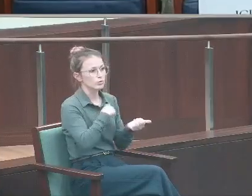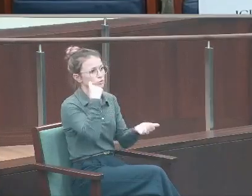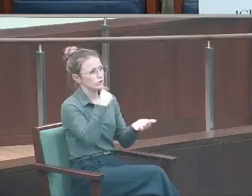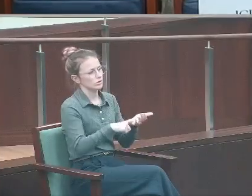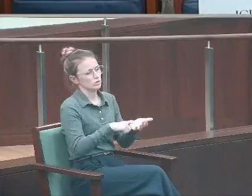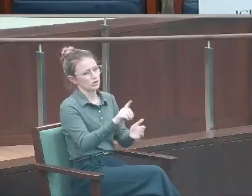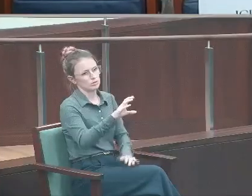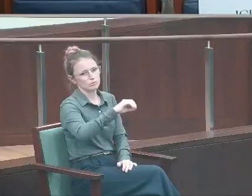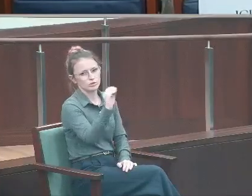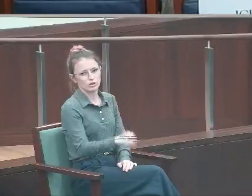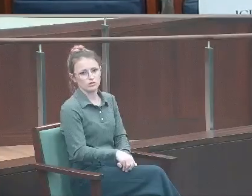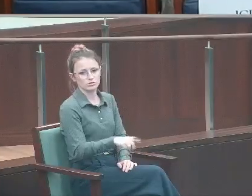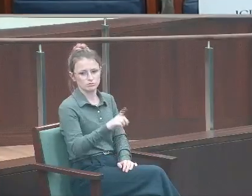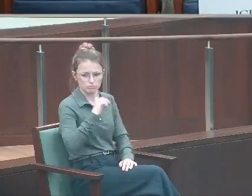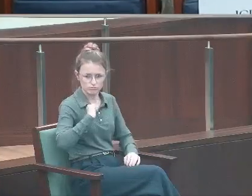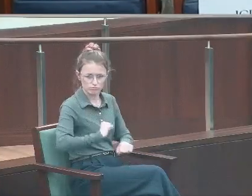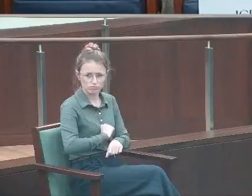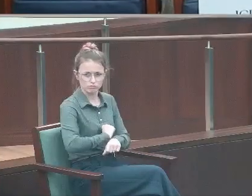legitimate,